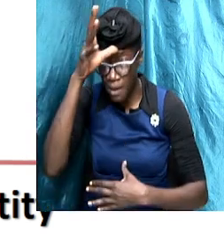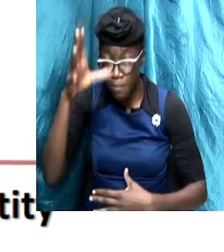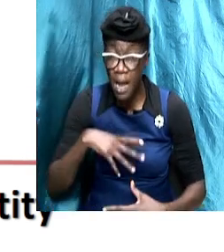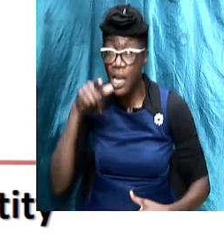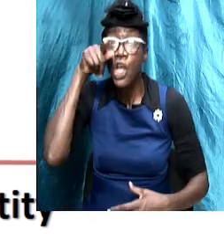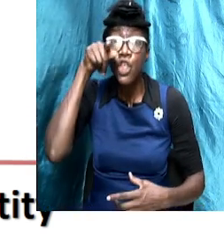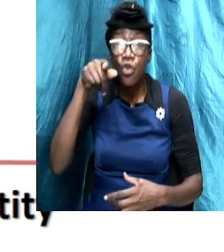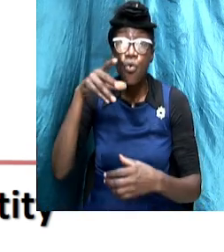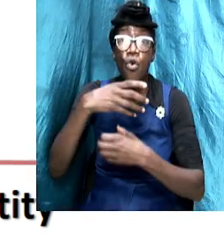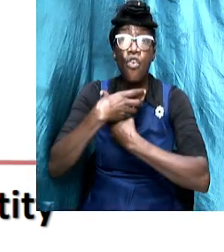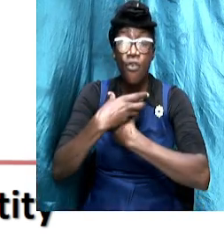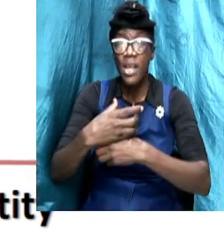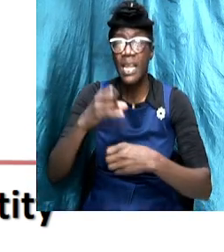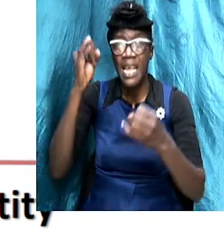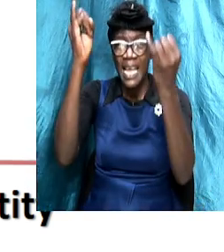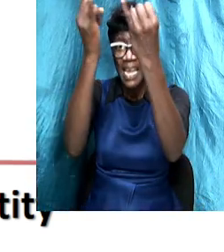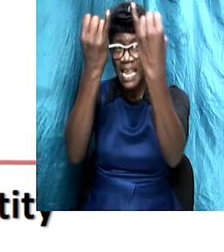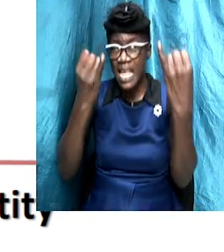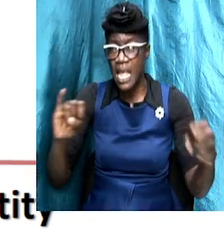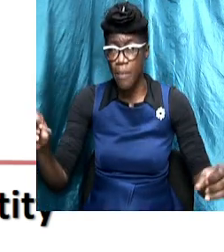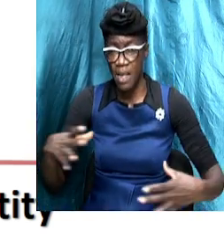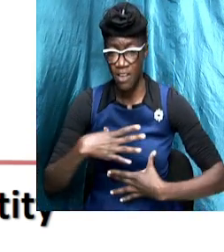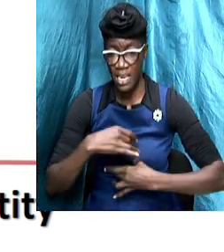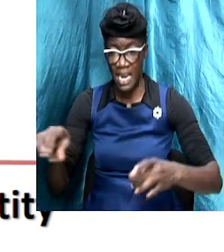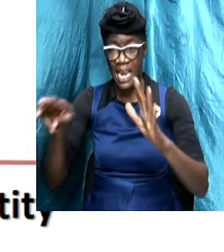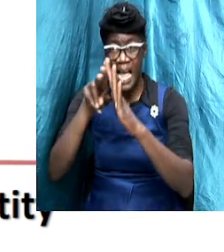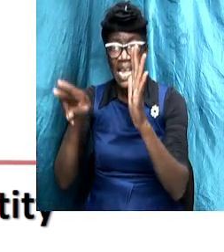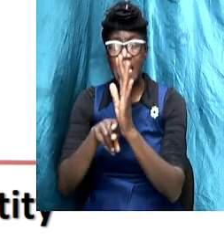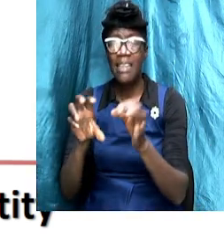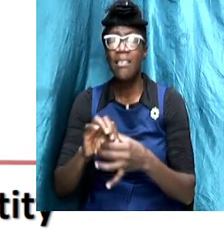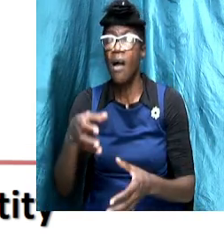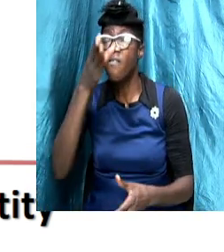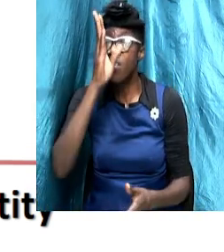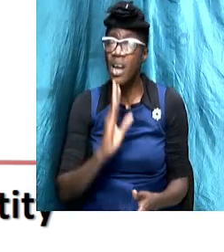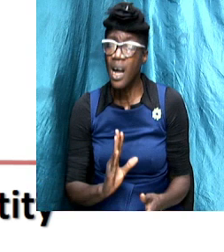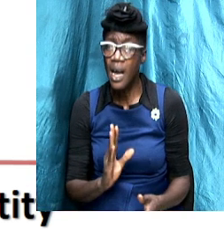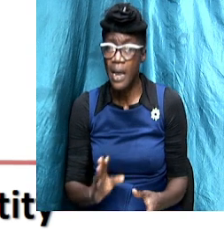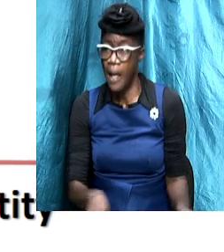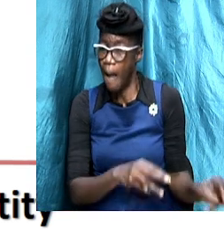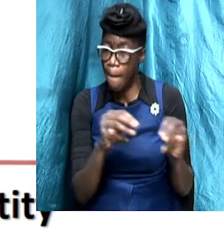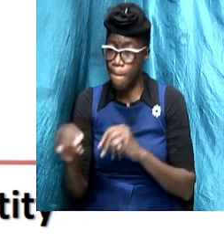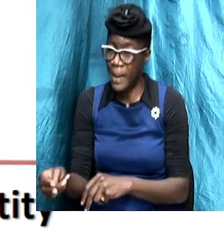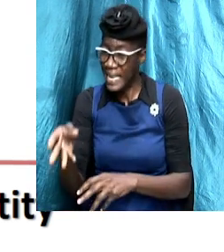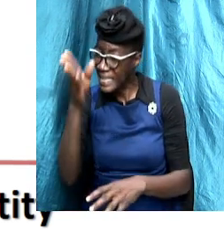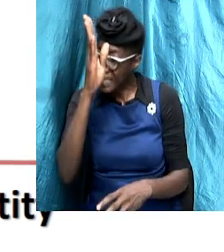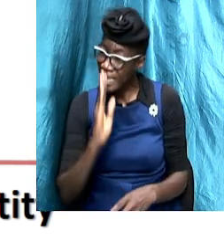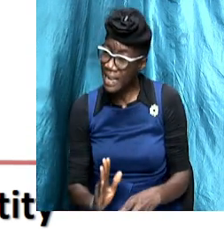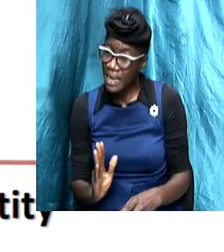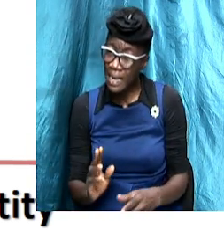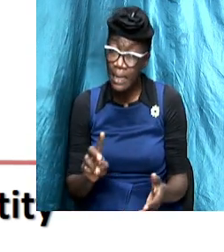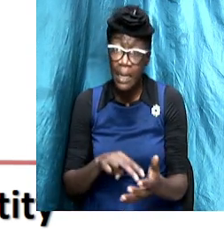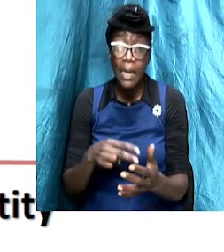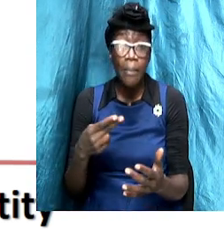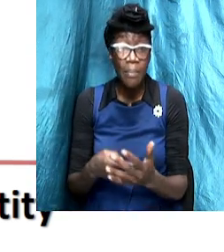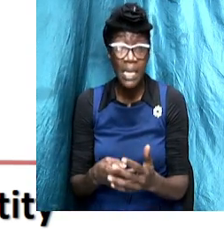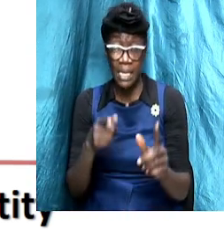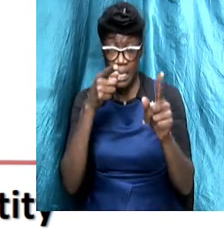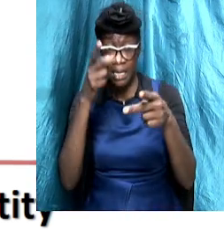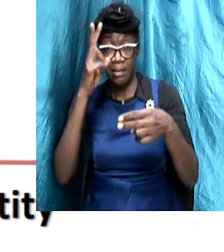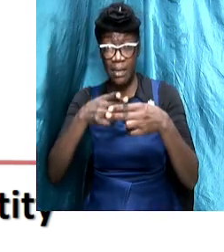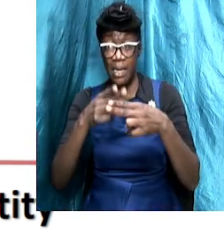of this God. What a magnificent God. So it means then, it's just like, my name is